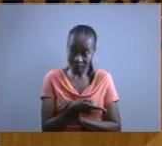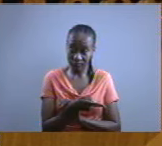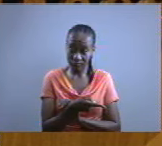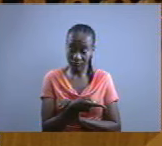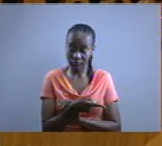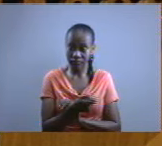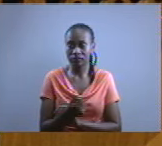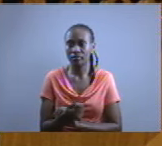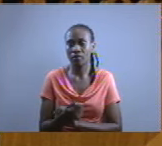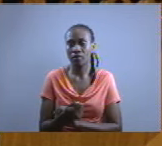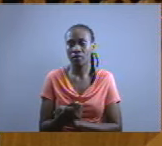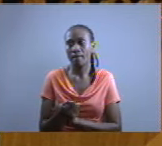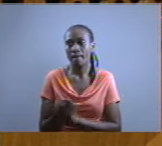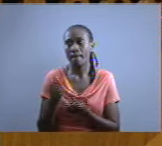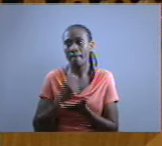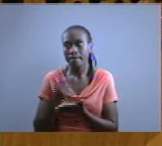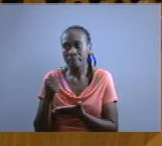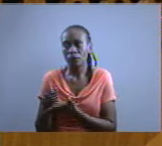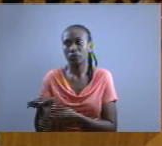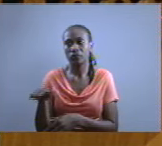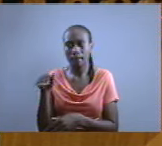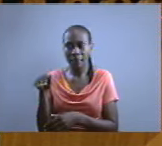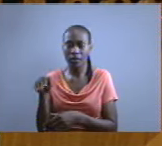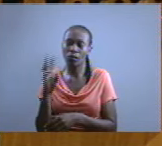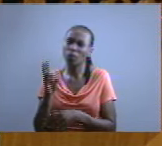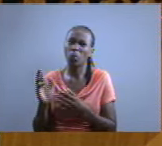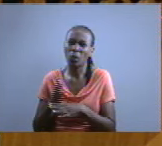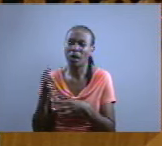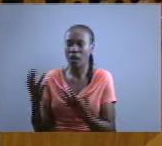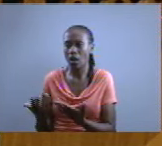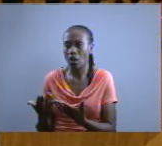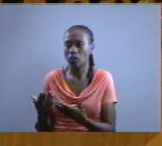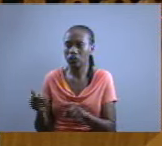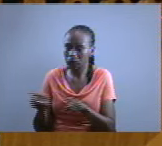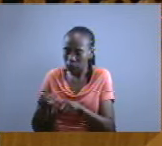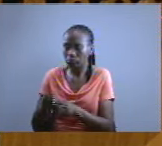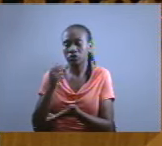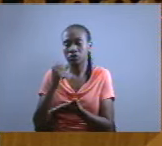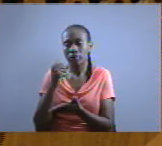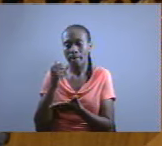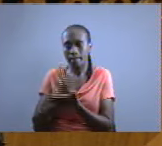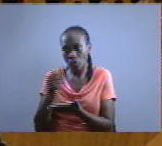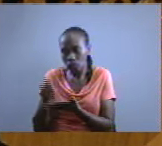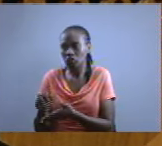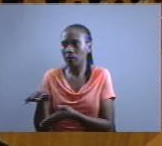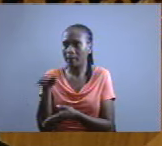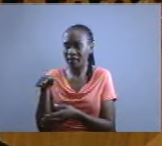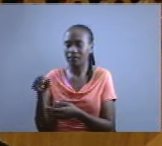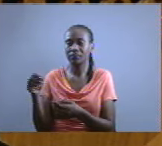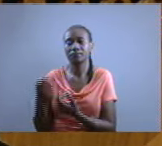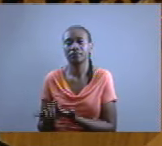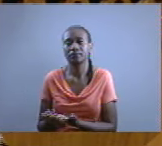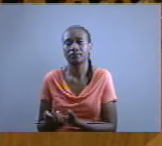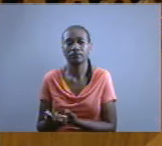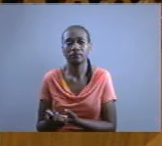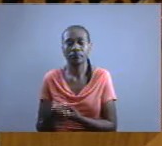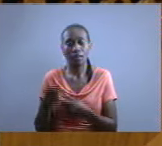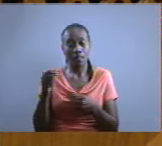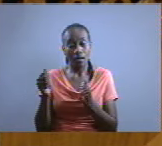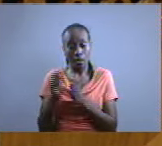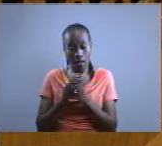of Postbank will trade as a South African Postbank Limited. The act came into operation